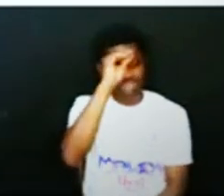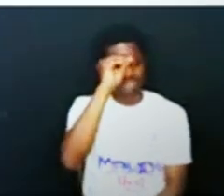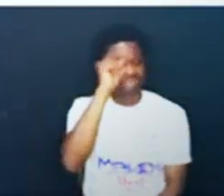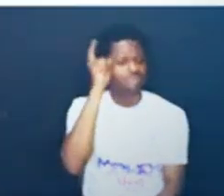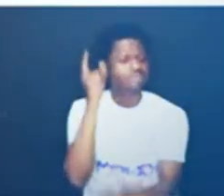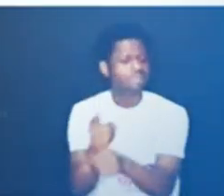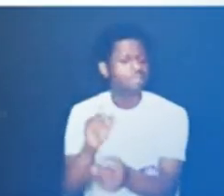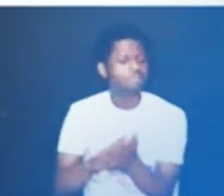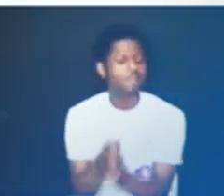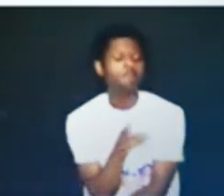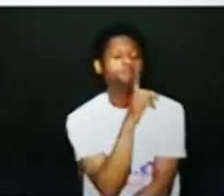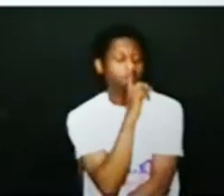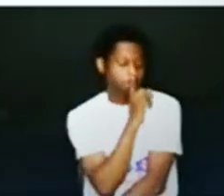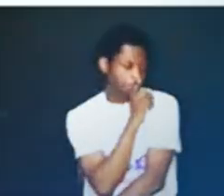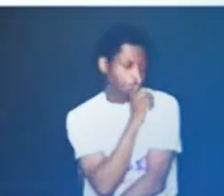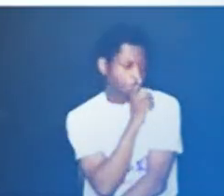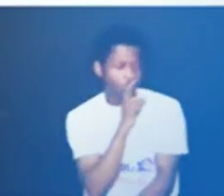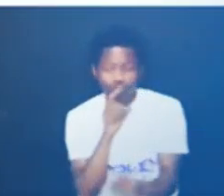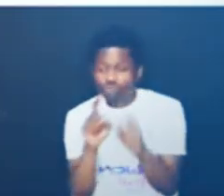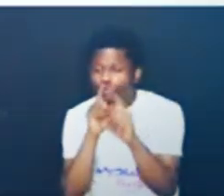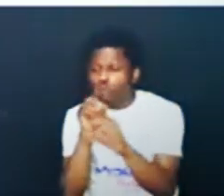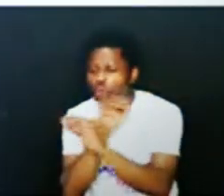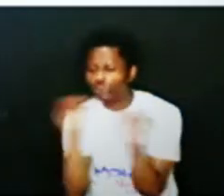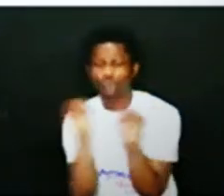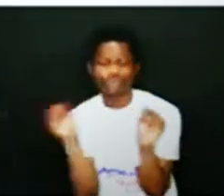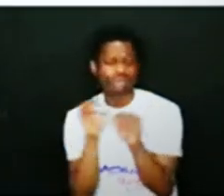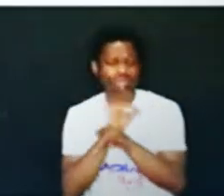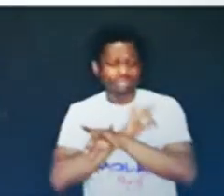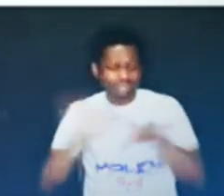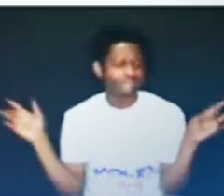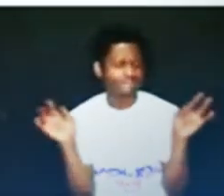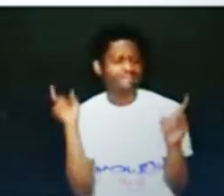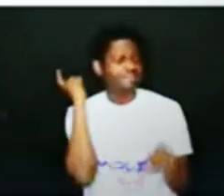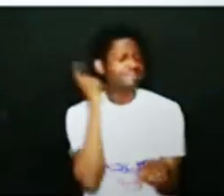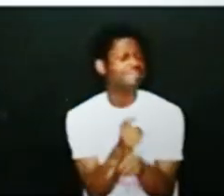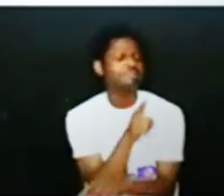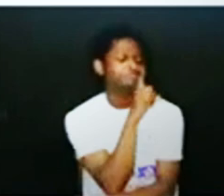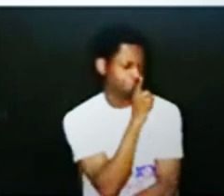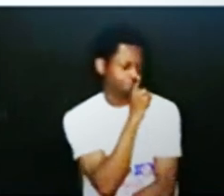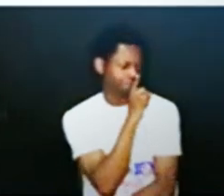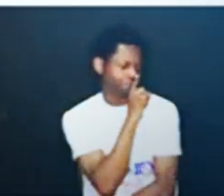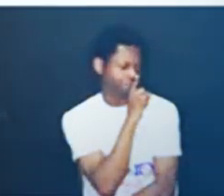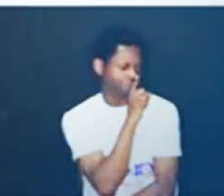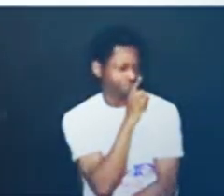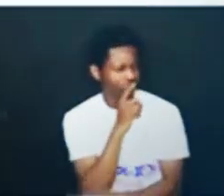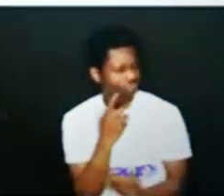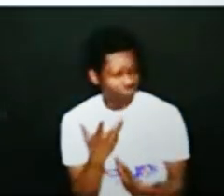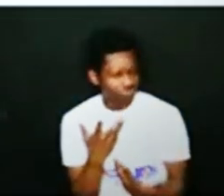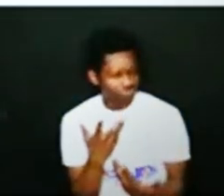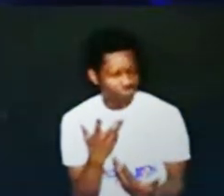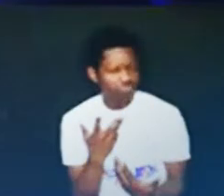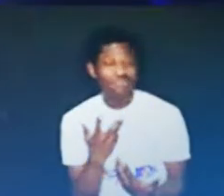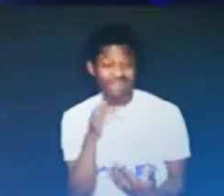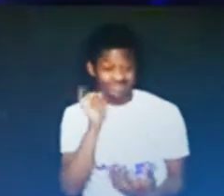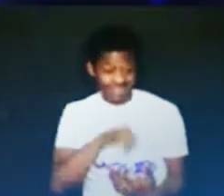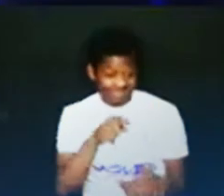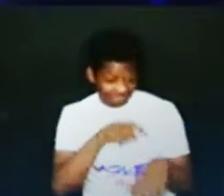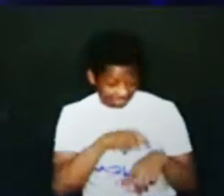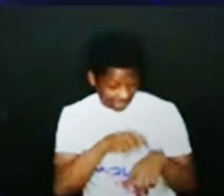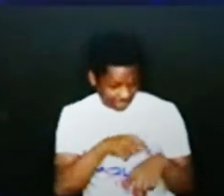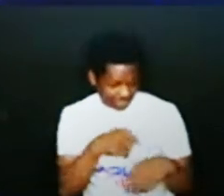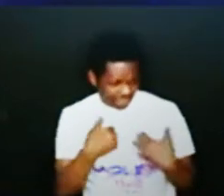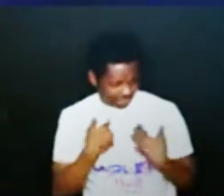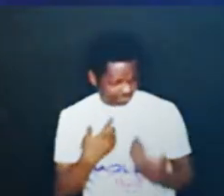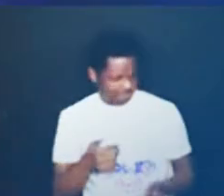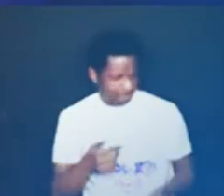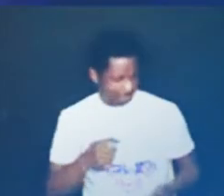They are quiet. In that state, was that to be animal? Strong emotions such as fear